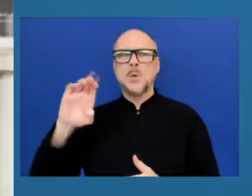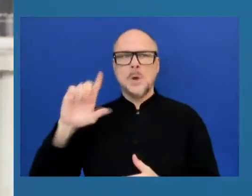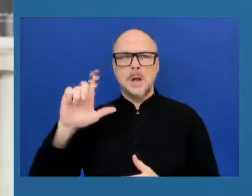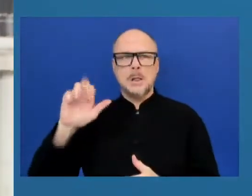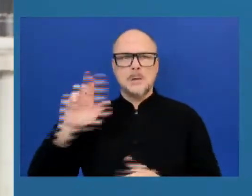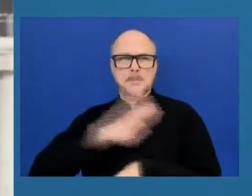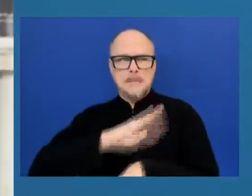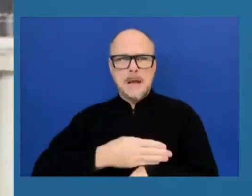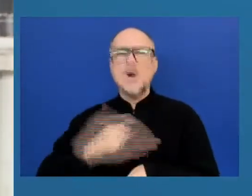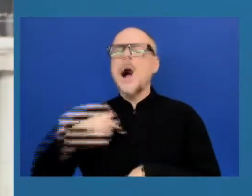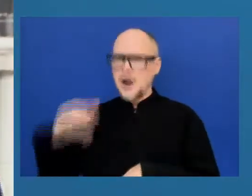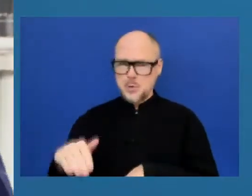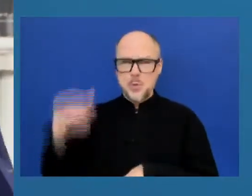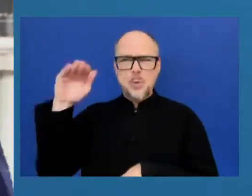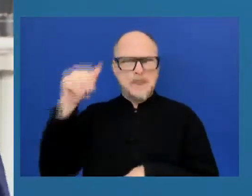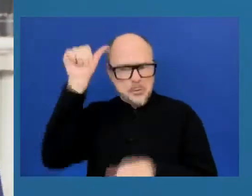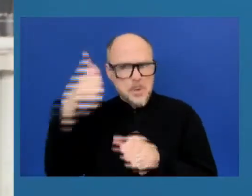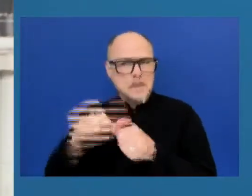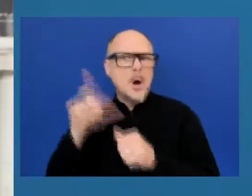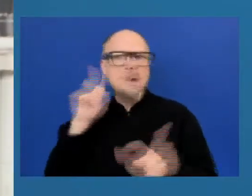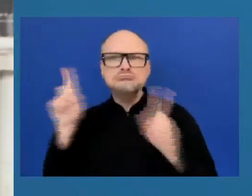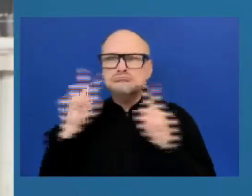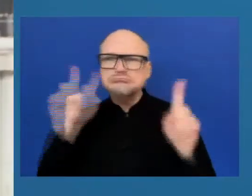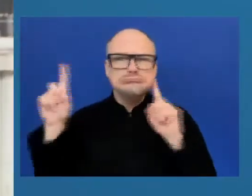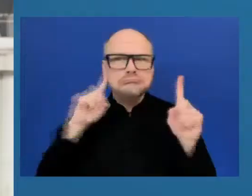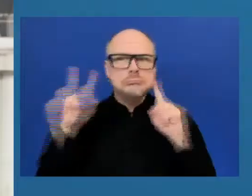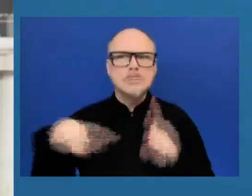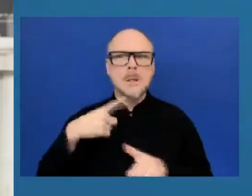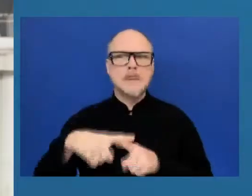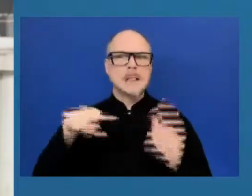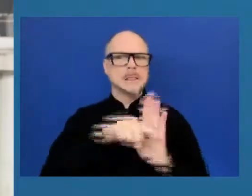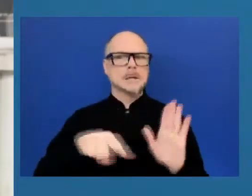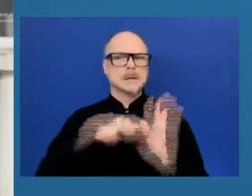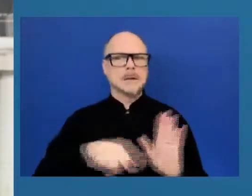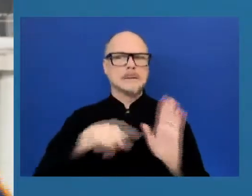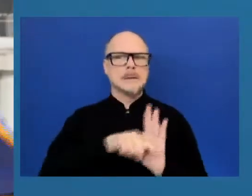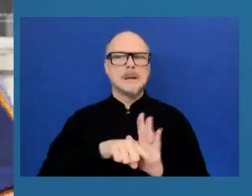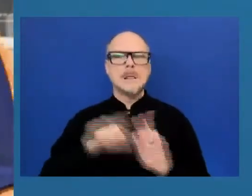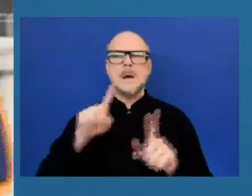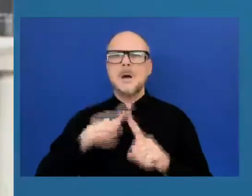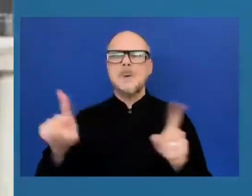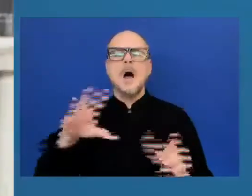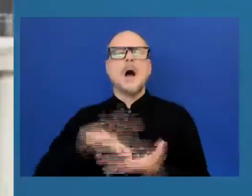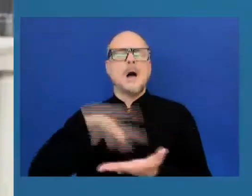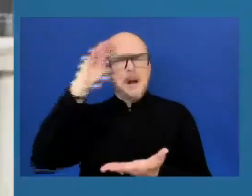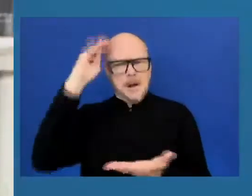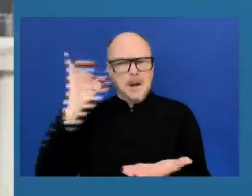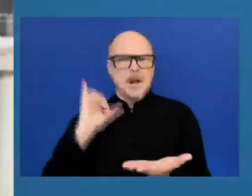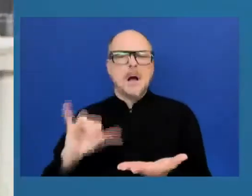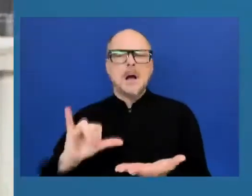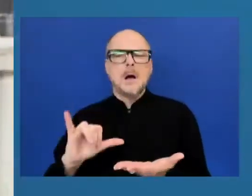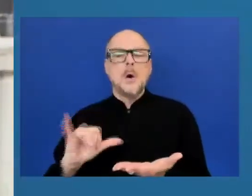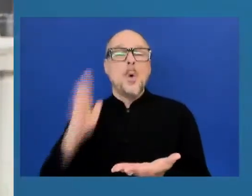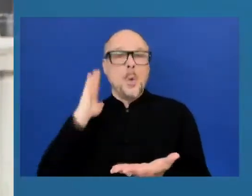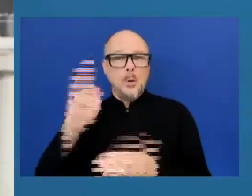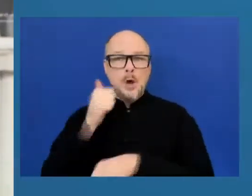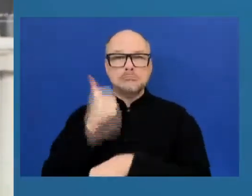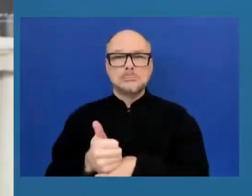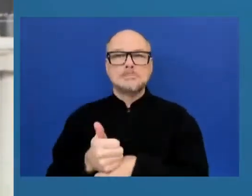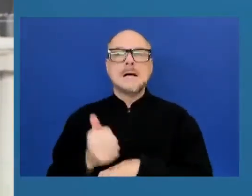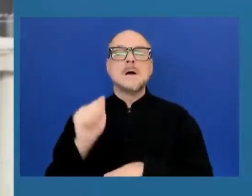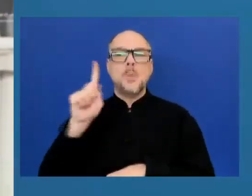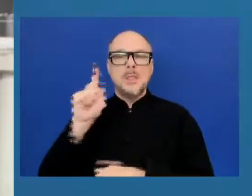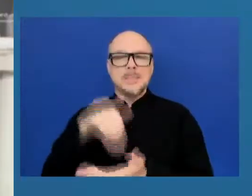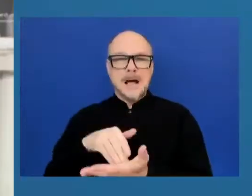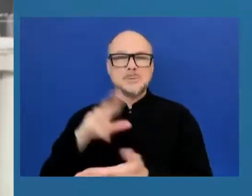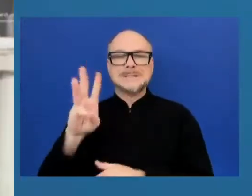environment. Everyone was talking about that. But we'll create 1,600 jobs during construction and 1,200 good-paying